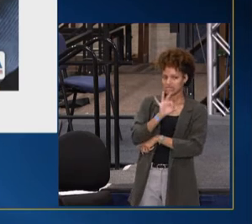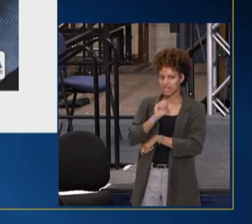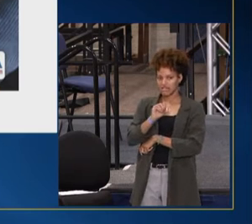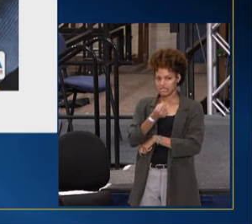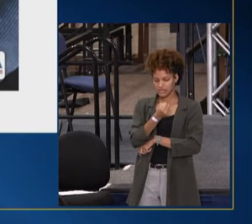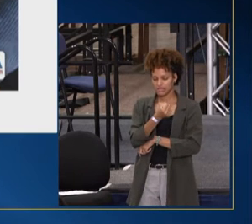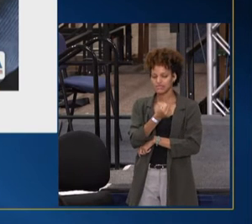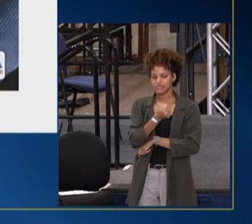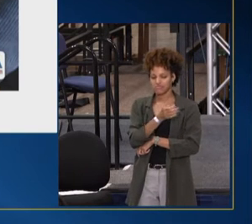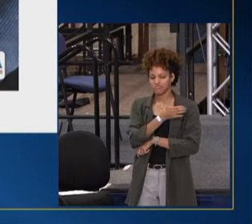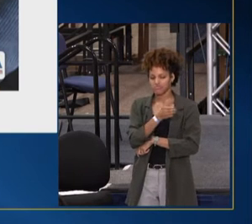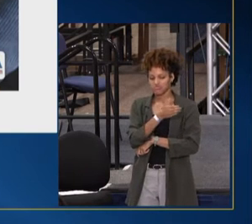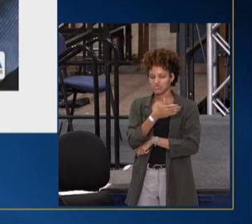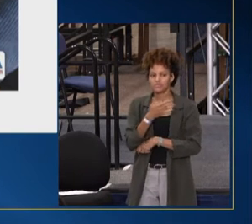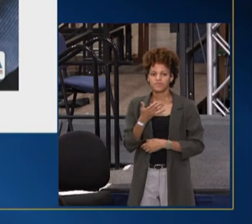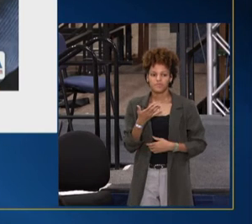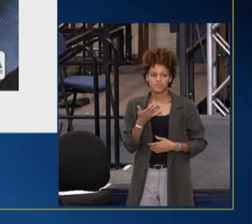know,